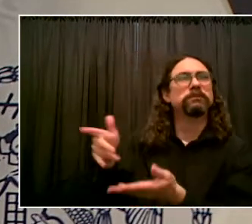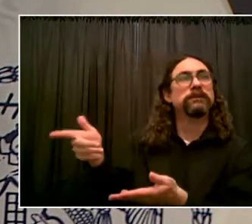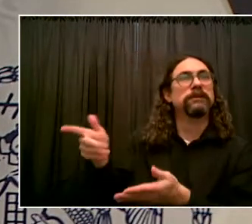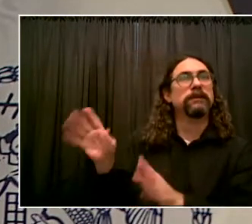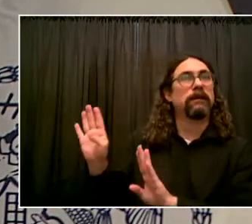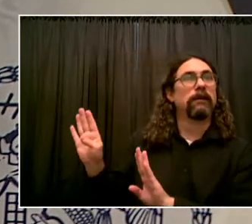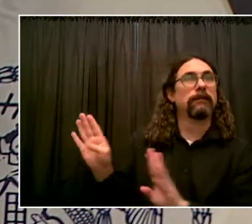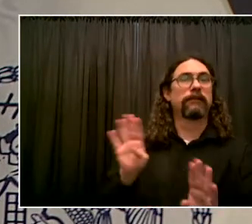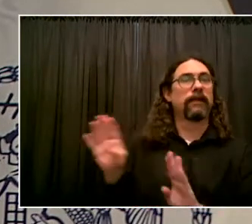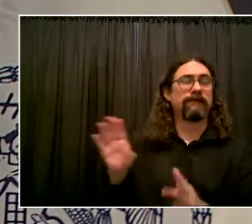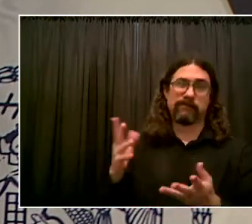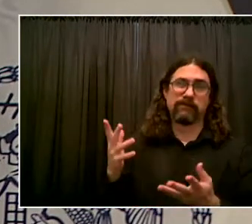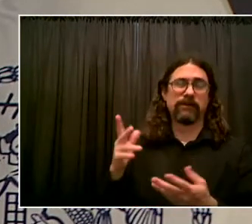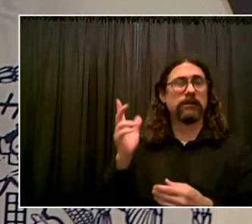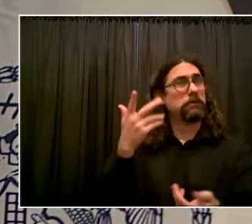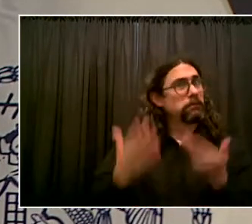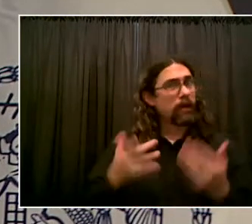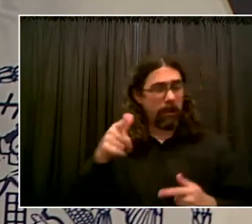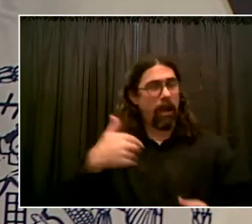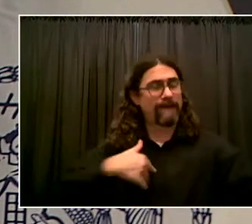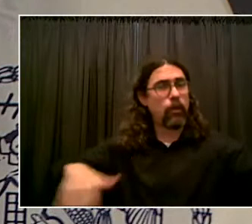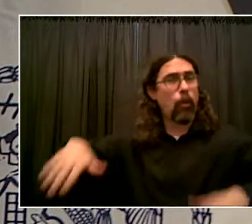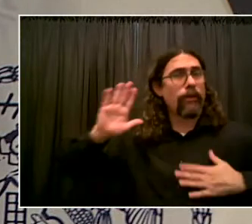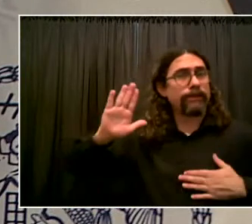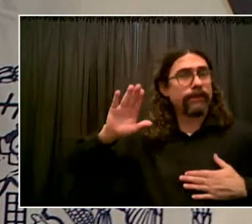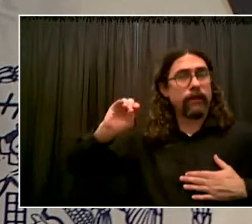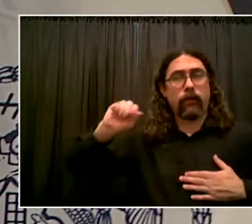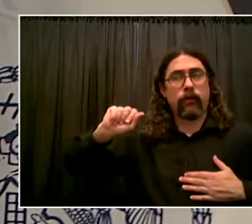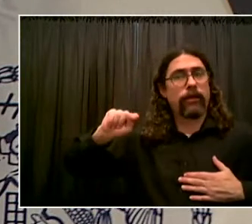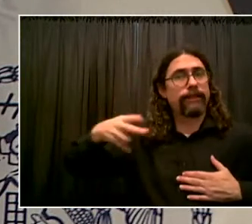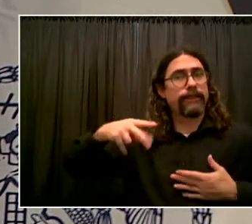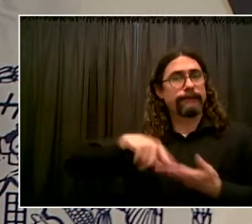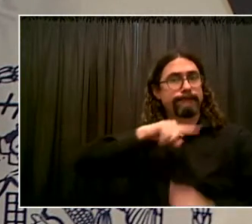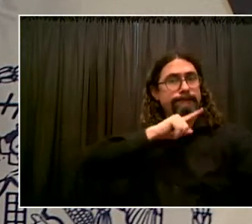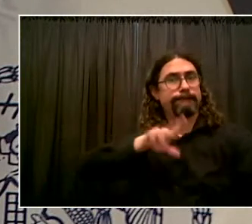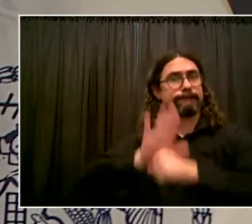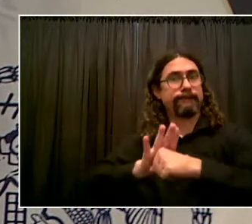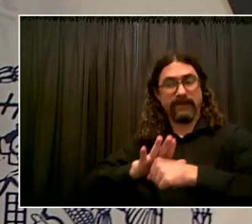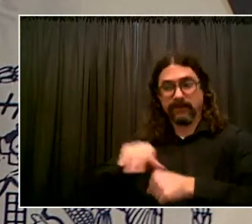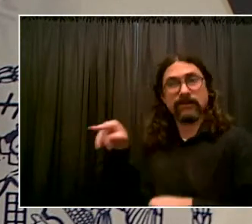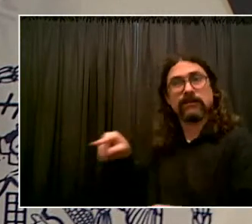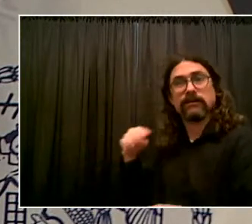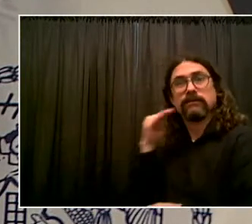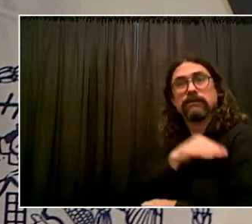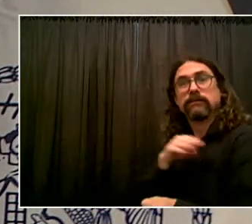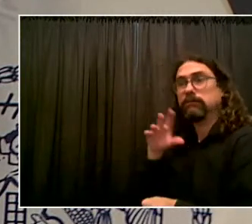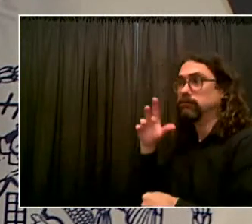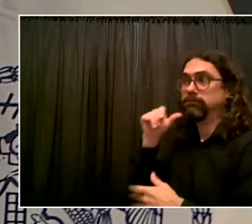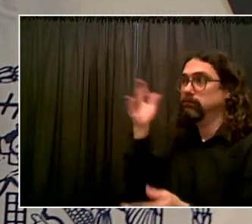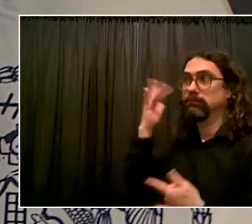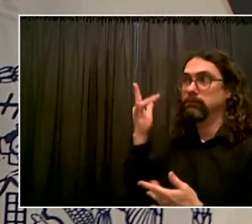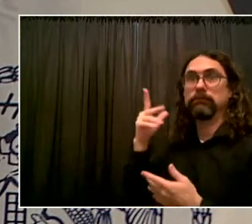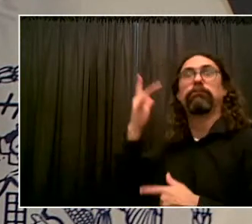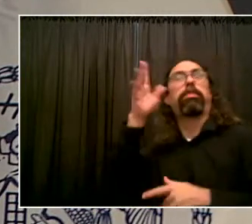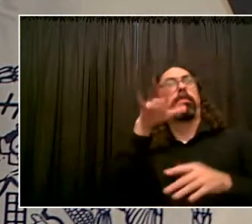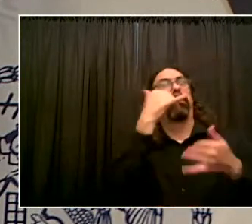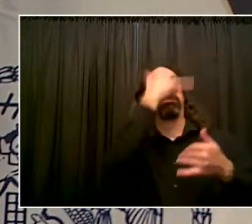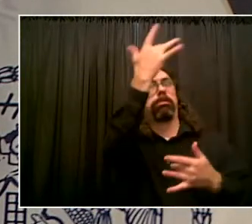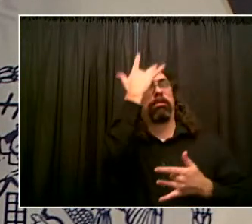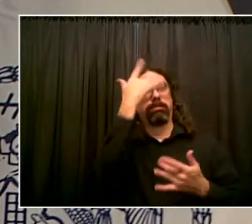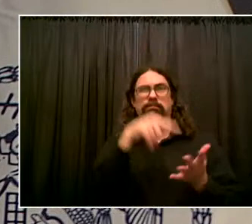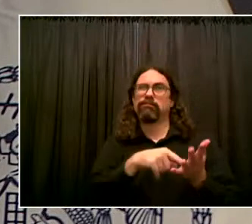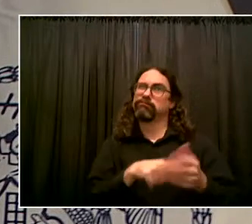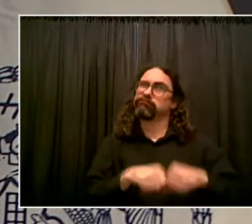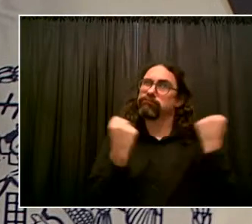thing they should be worried about is the moral question. Why were you not there when people needed you? And the danger of not being there. But